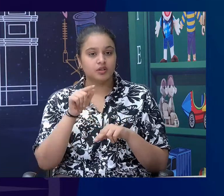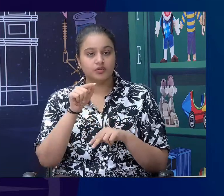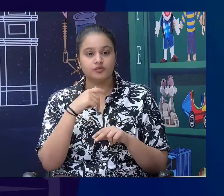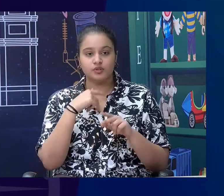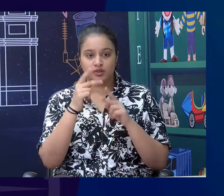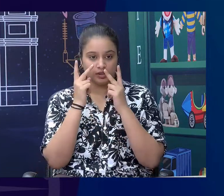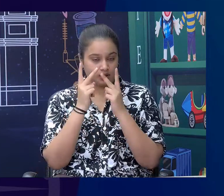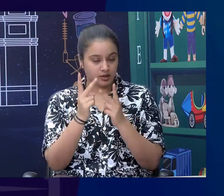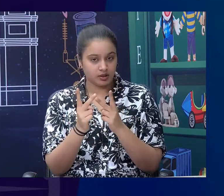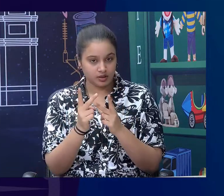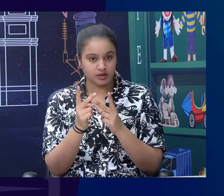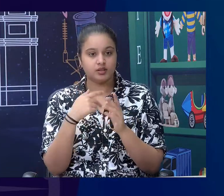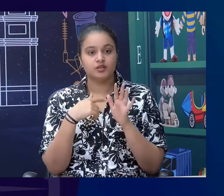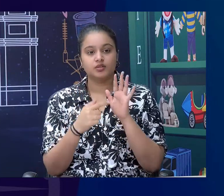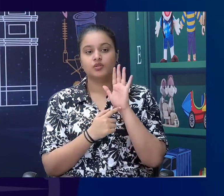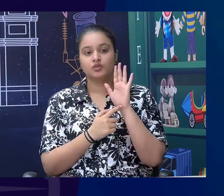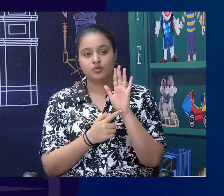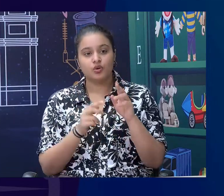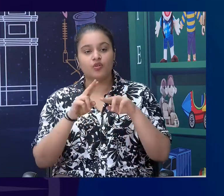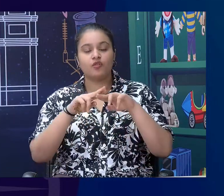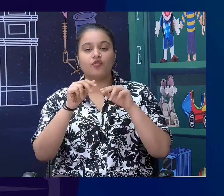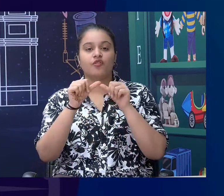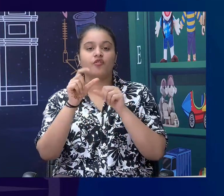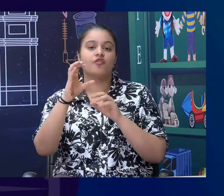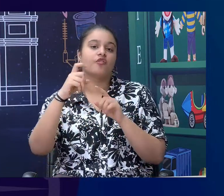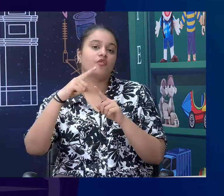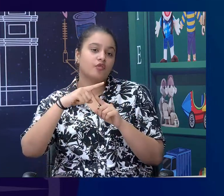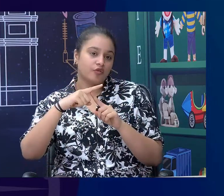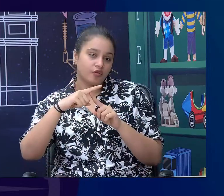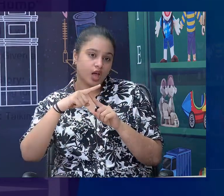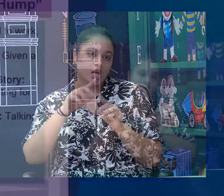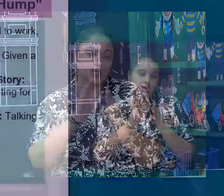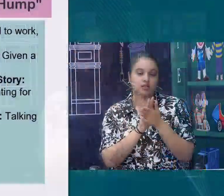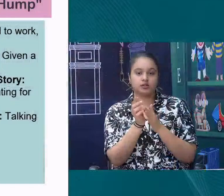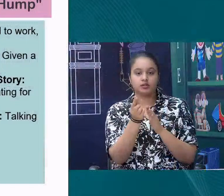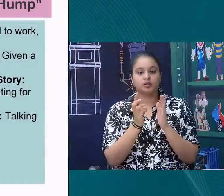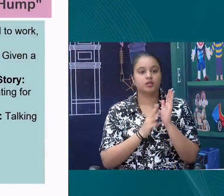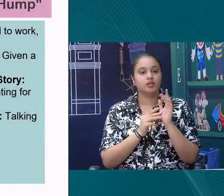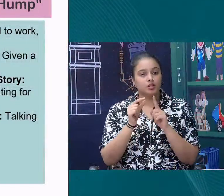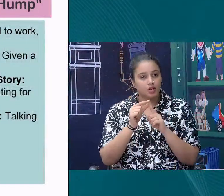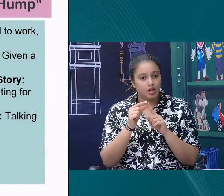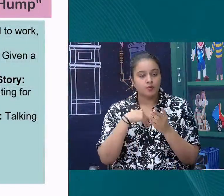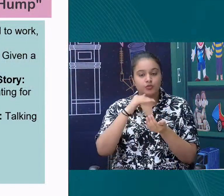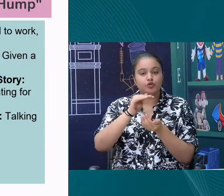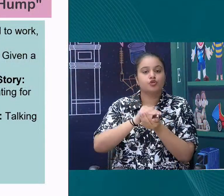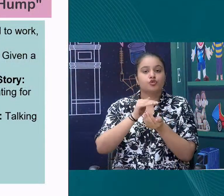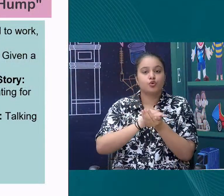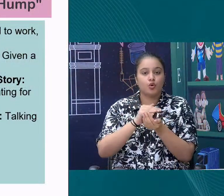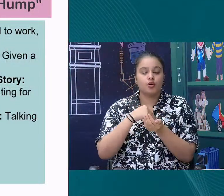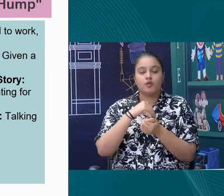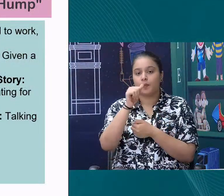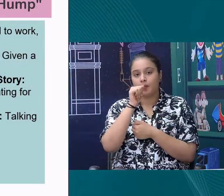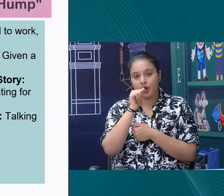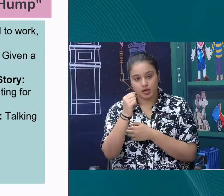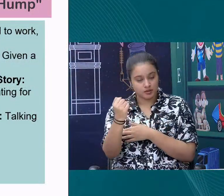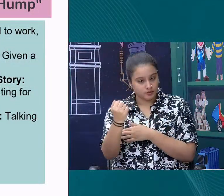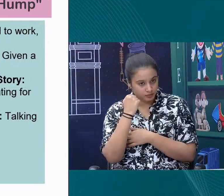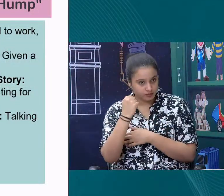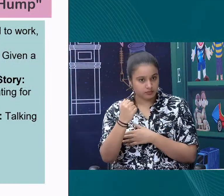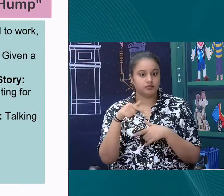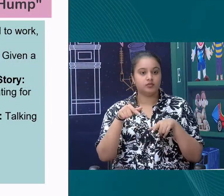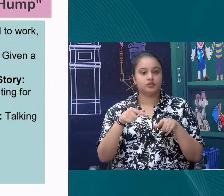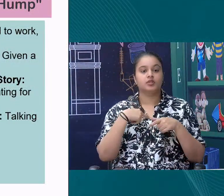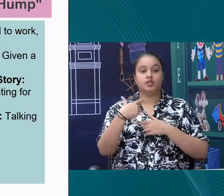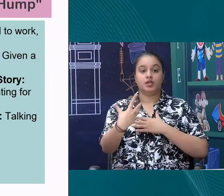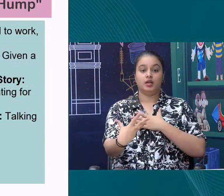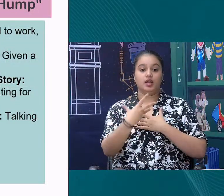slide, you will see we have presented certain facts. The hump function, storing fat and energy. This is an adaptation